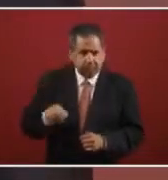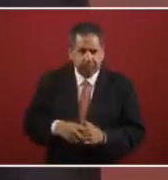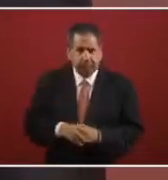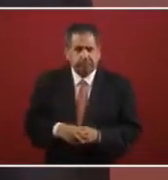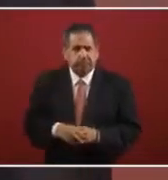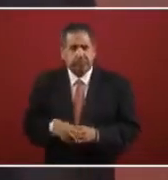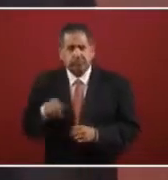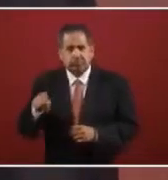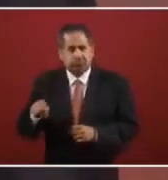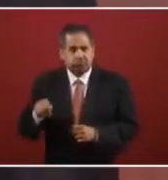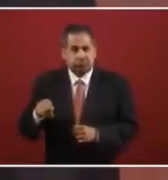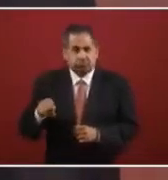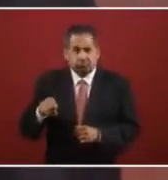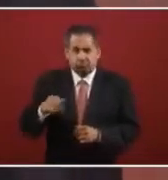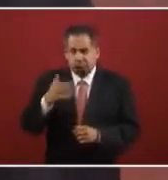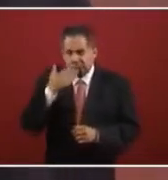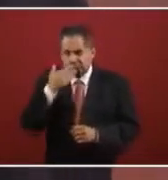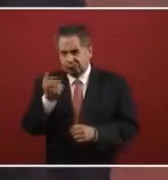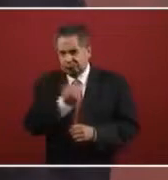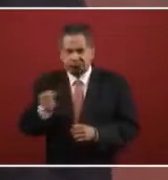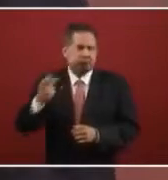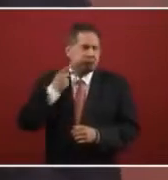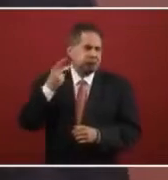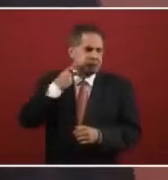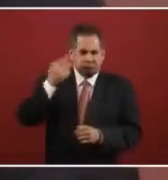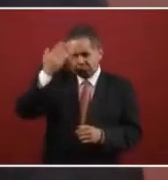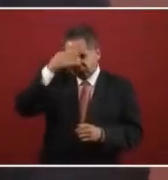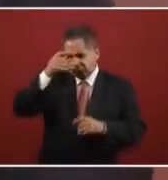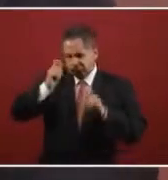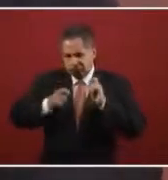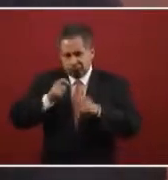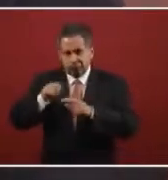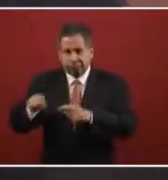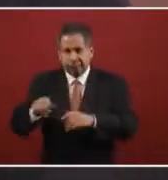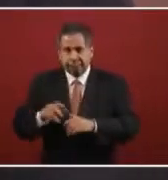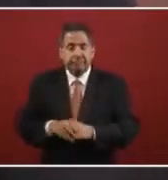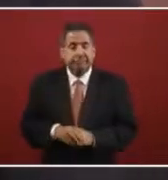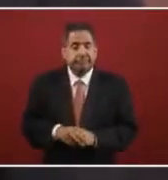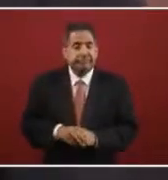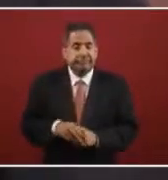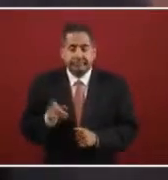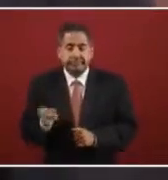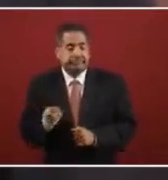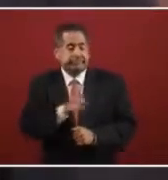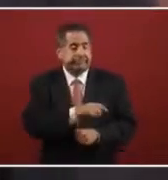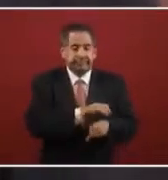era un gran maestro, that was a great teacher of politics, tenía un amigo had a friend